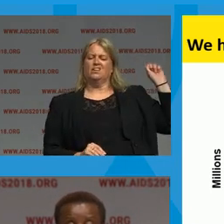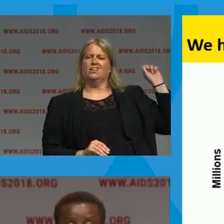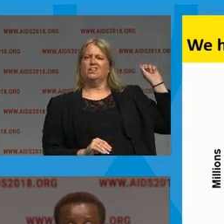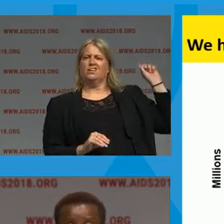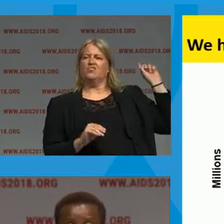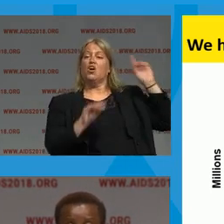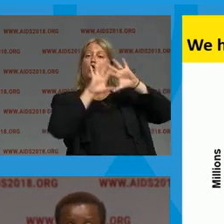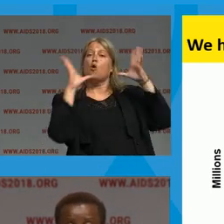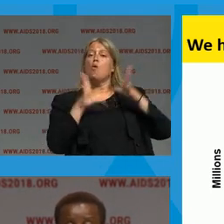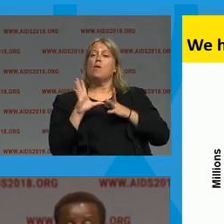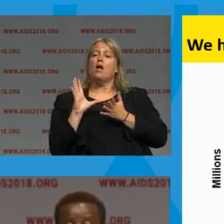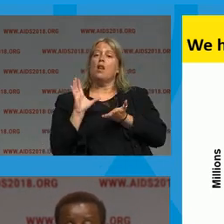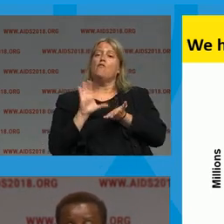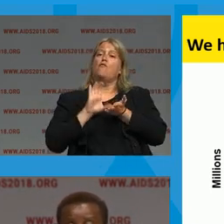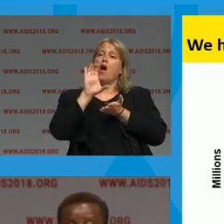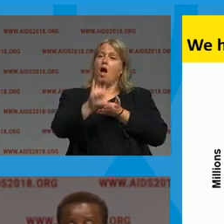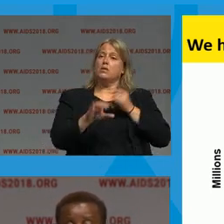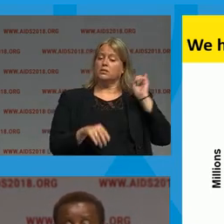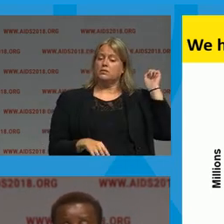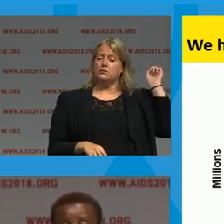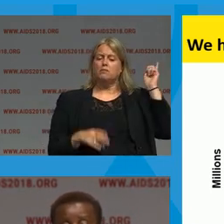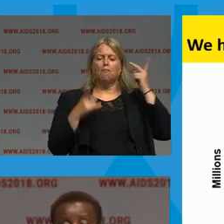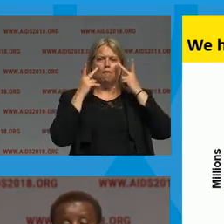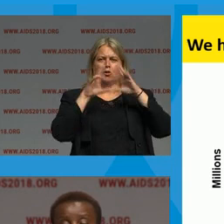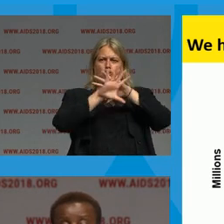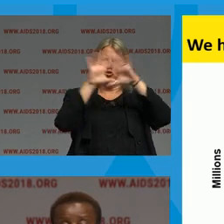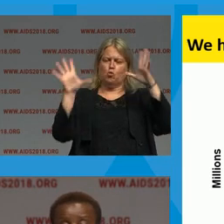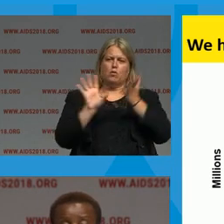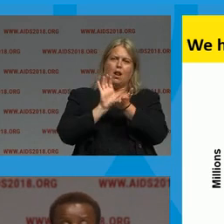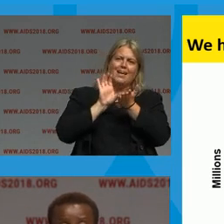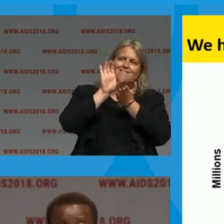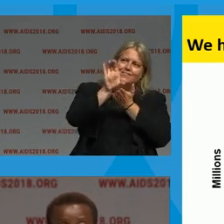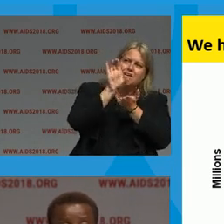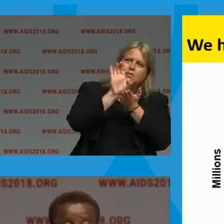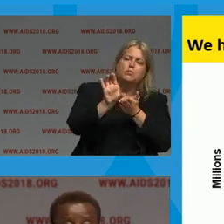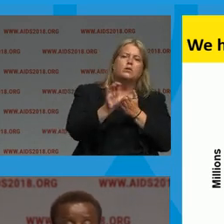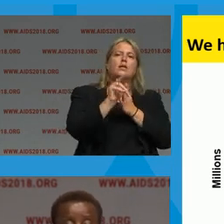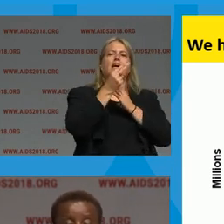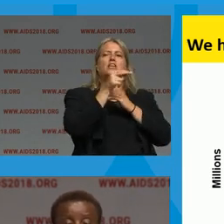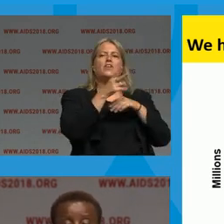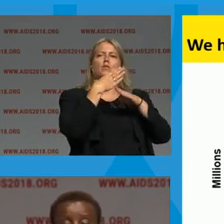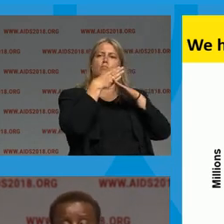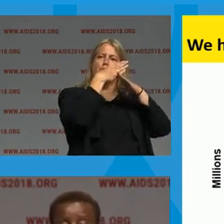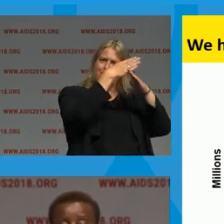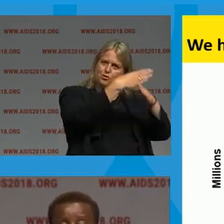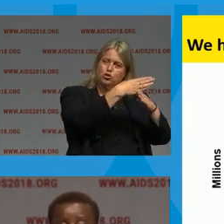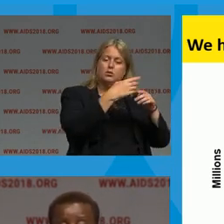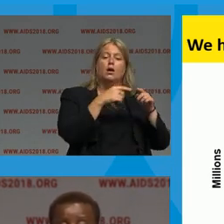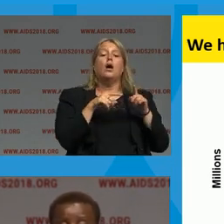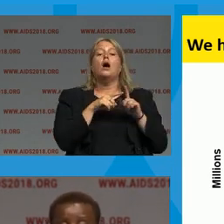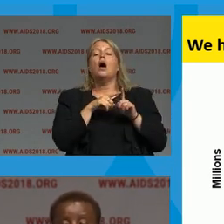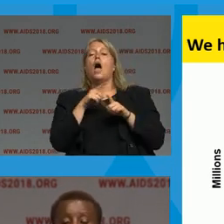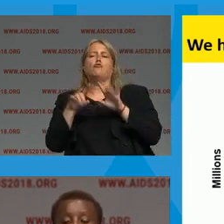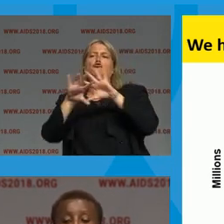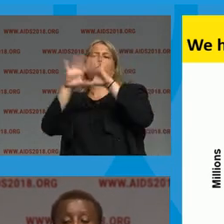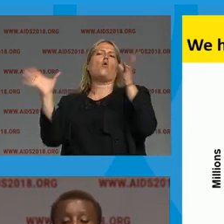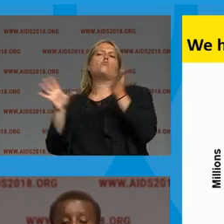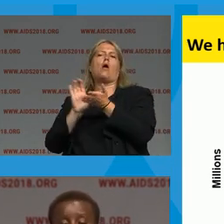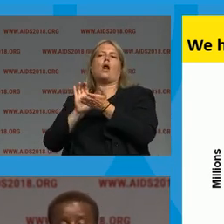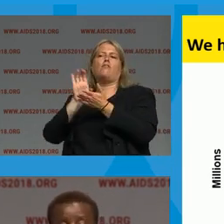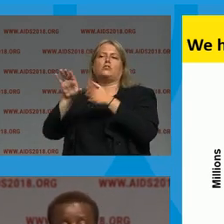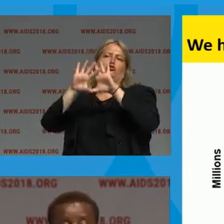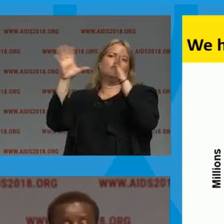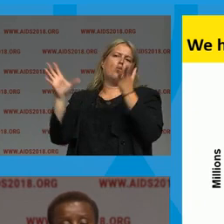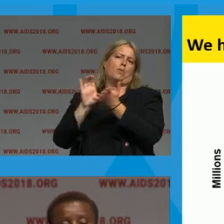Fund looking at the total investments in HIV prevention against the total investments of the